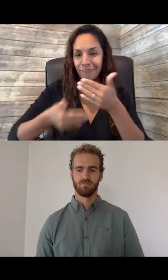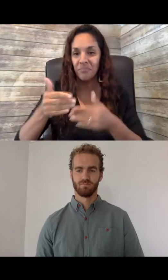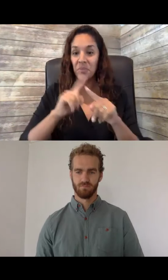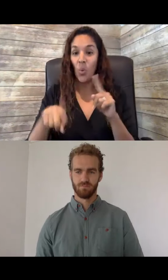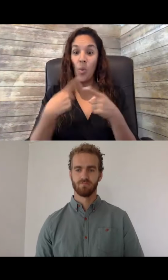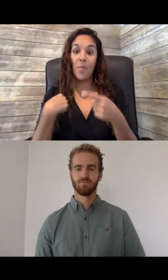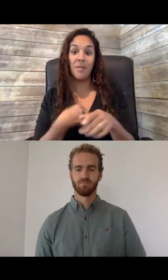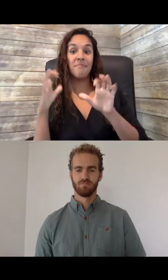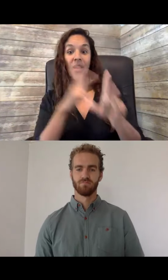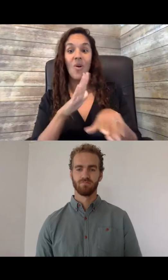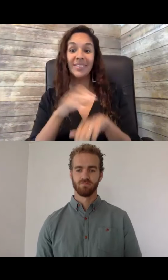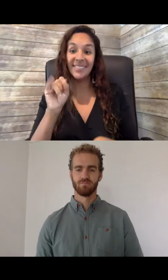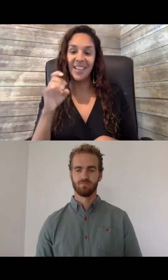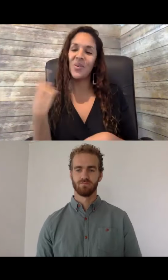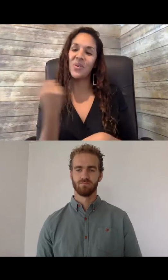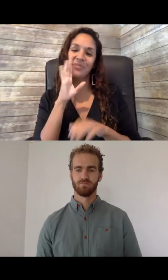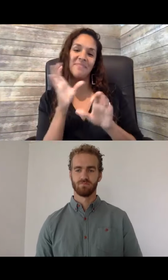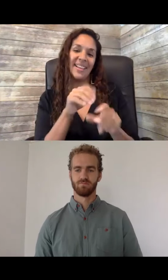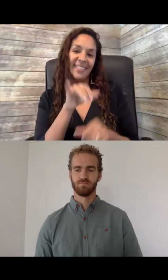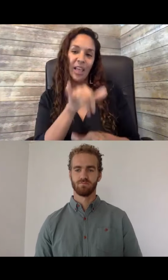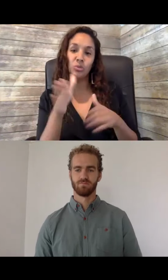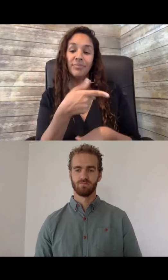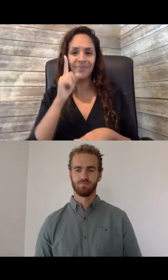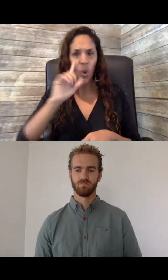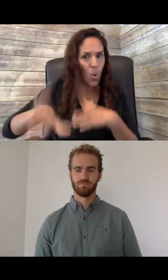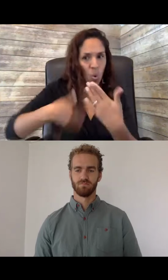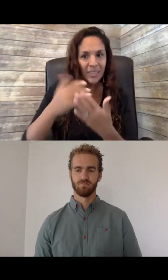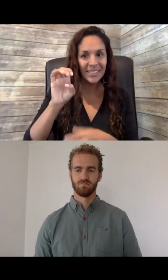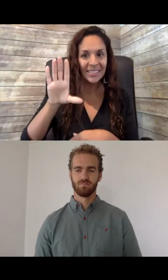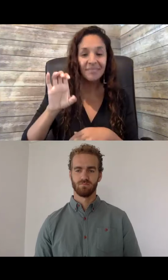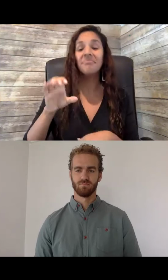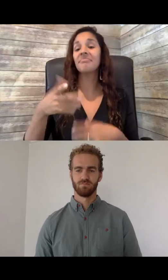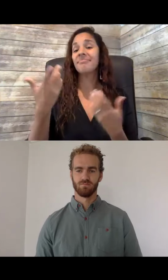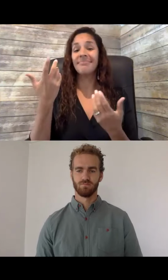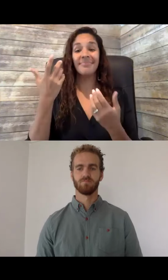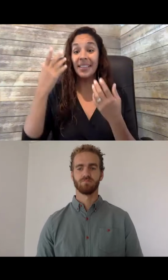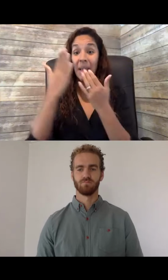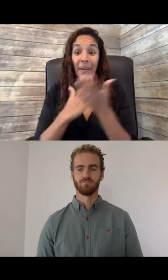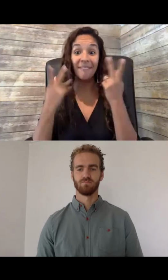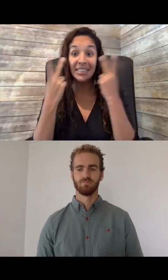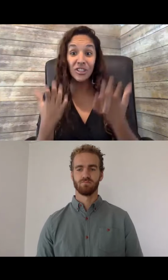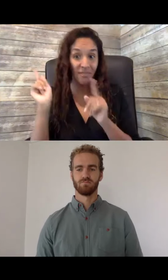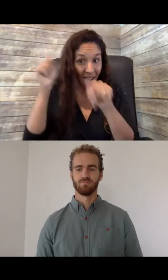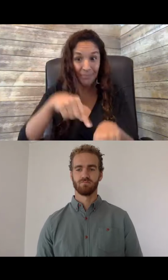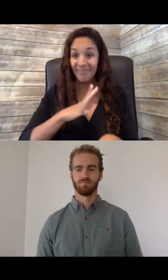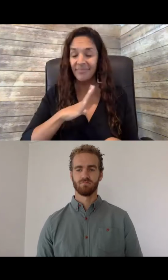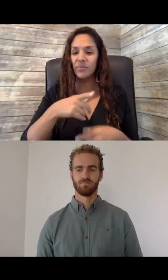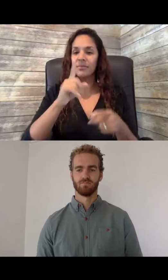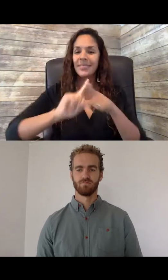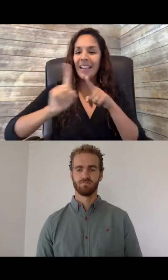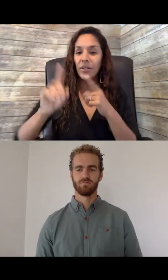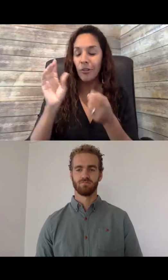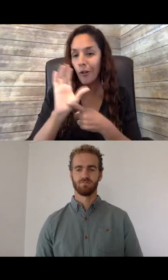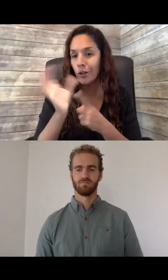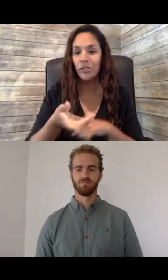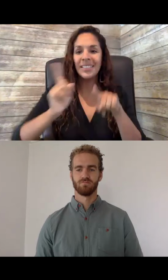I know with our e-learning, unfortunately, we can't experience that. But when we're back on site, we will definitely be back in that room. And that's for all of our EC classrooms. We have